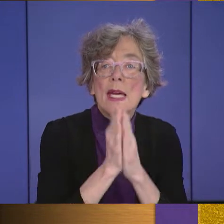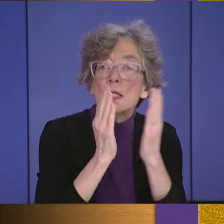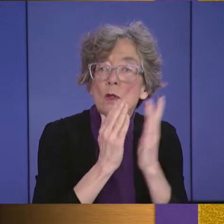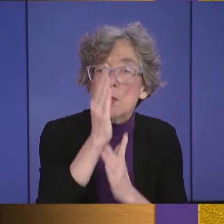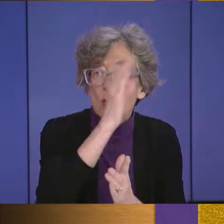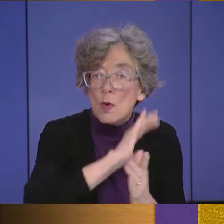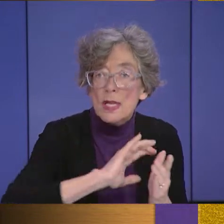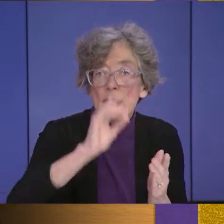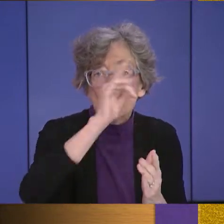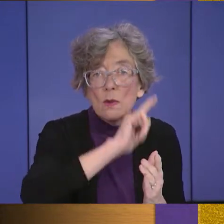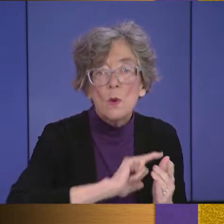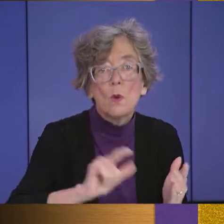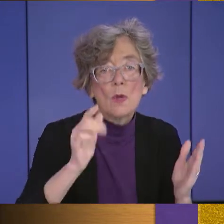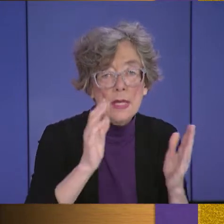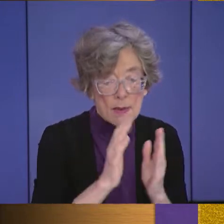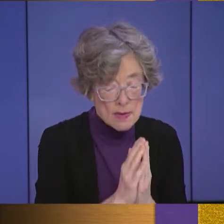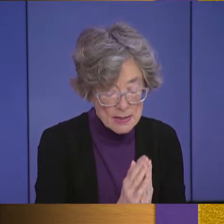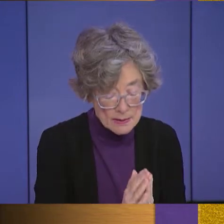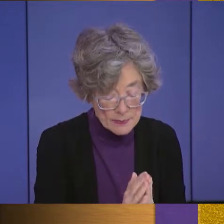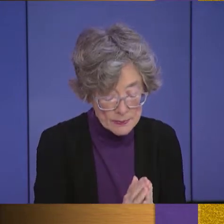Lord. Amen.